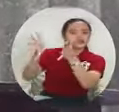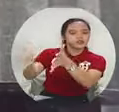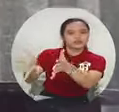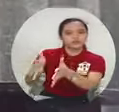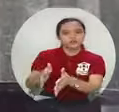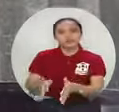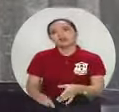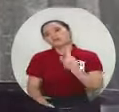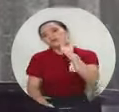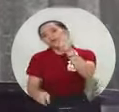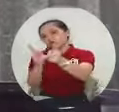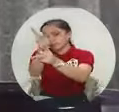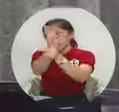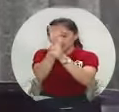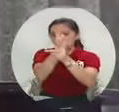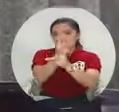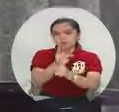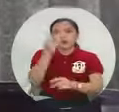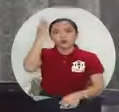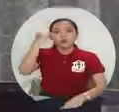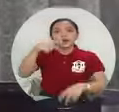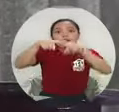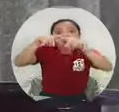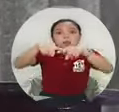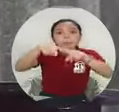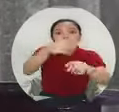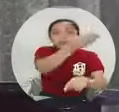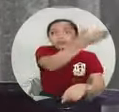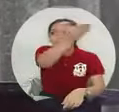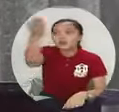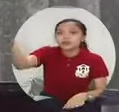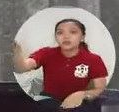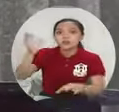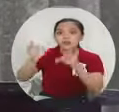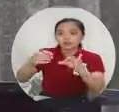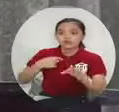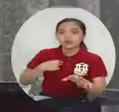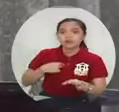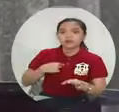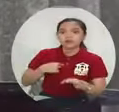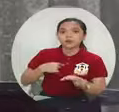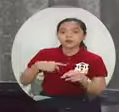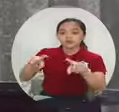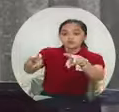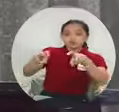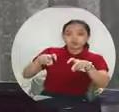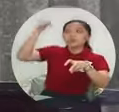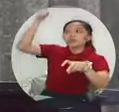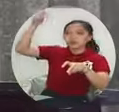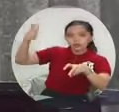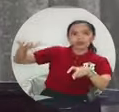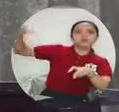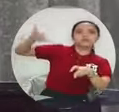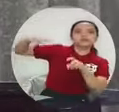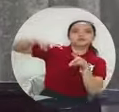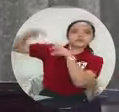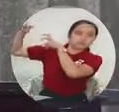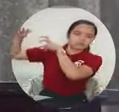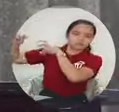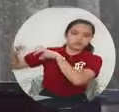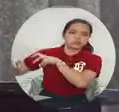are coming from you. Then, another facts, a Bible principle that Ezekiel